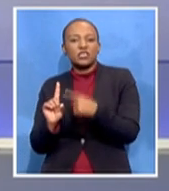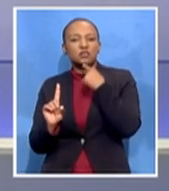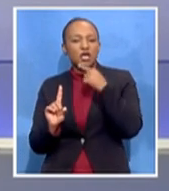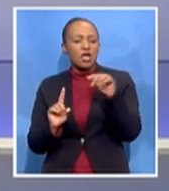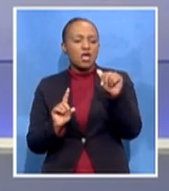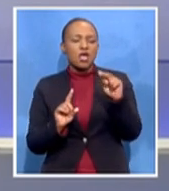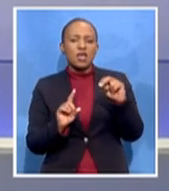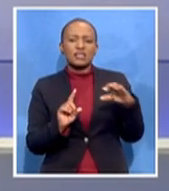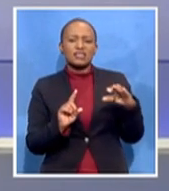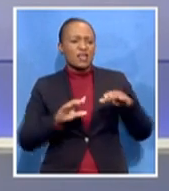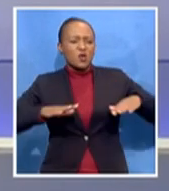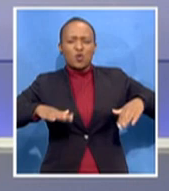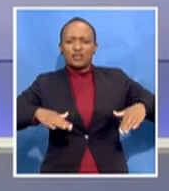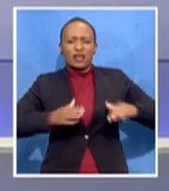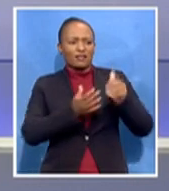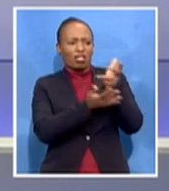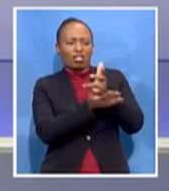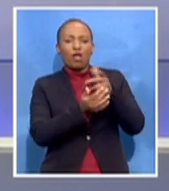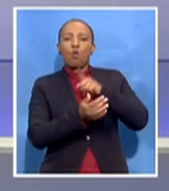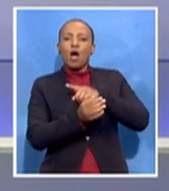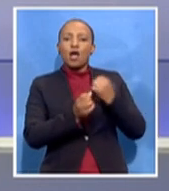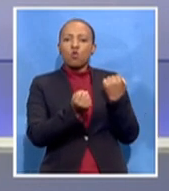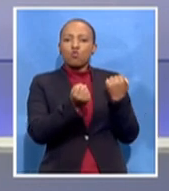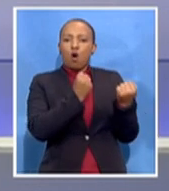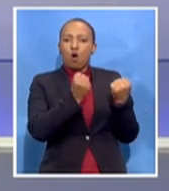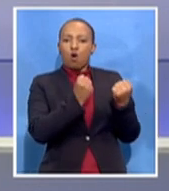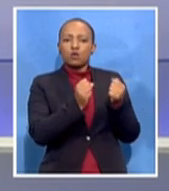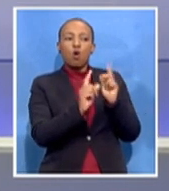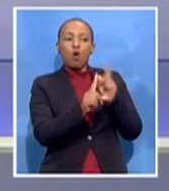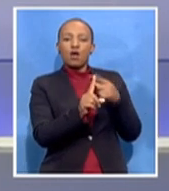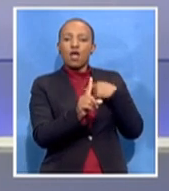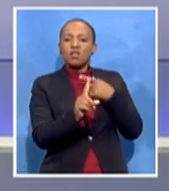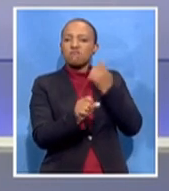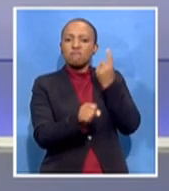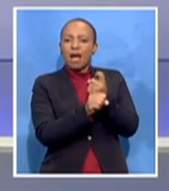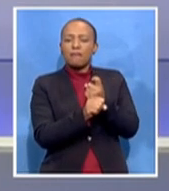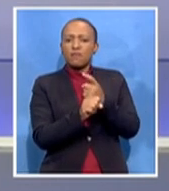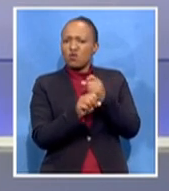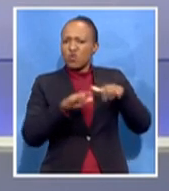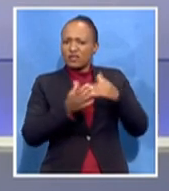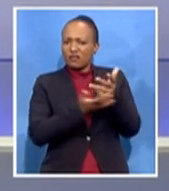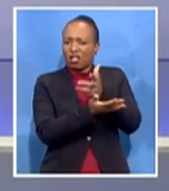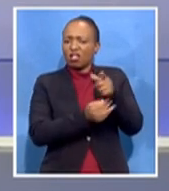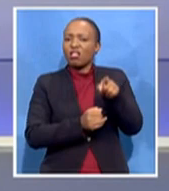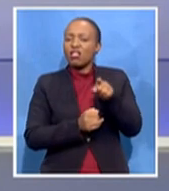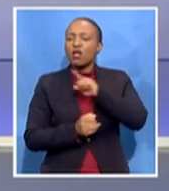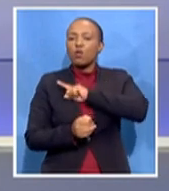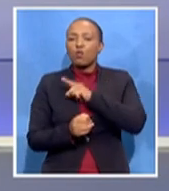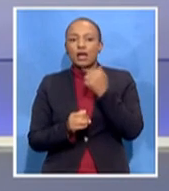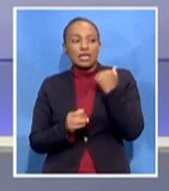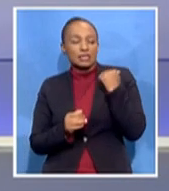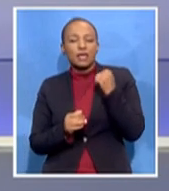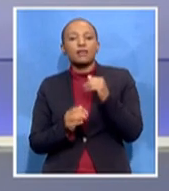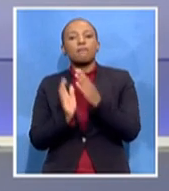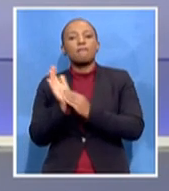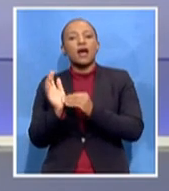order compelling him to appear at the State Capture Commission of Inquiry. Speaking yesterday, Magashule said Zuma had done nothing